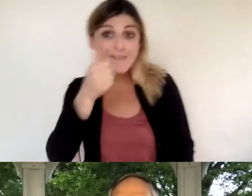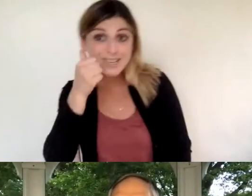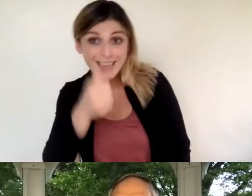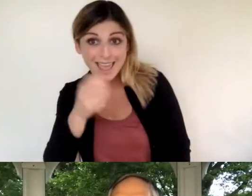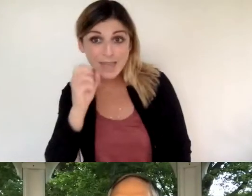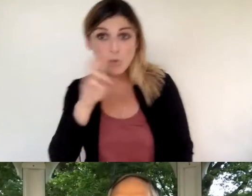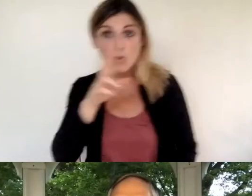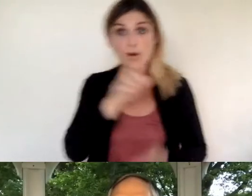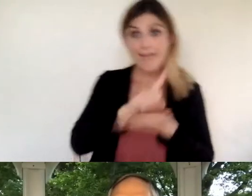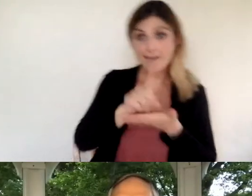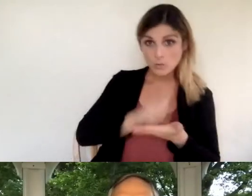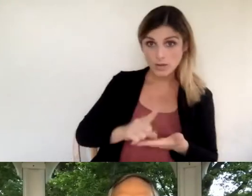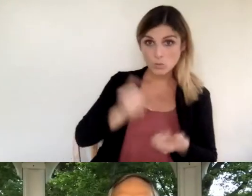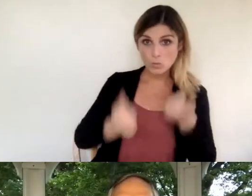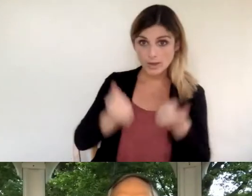weekly?